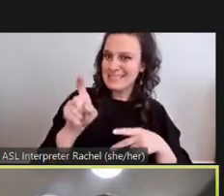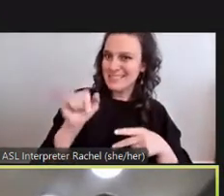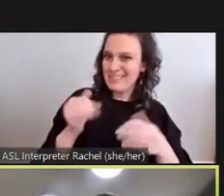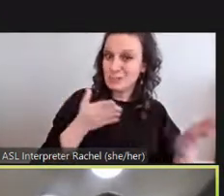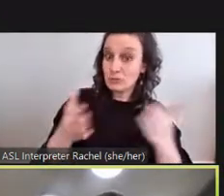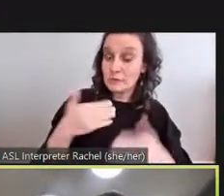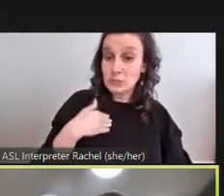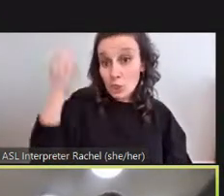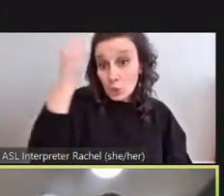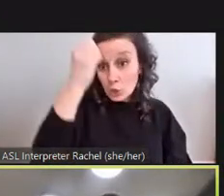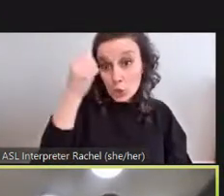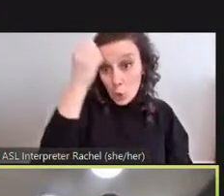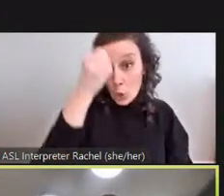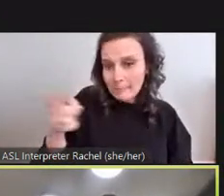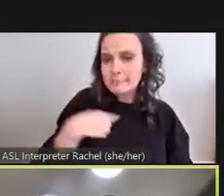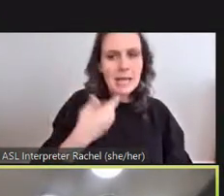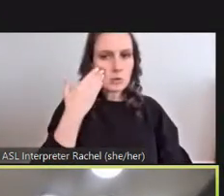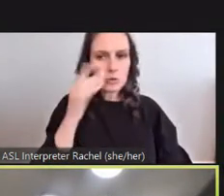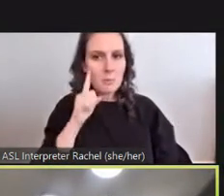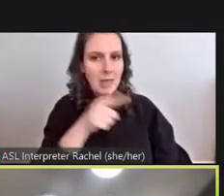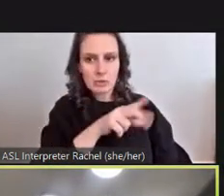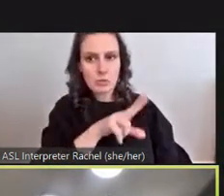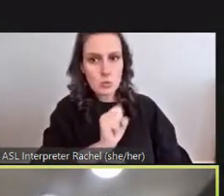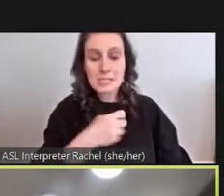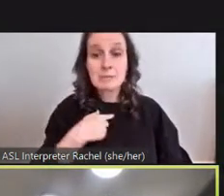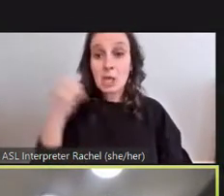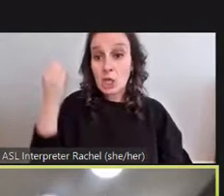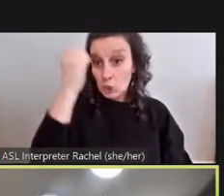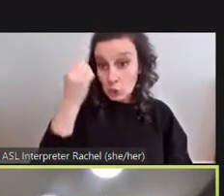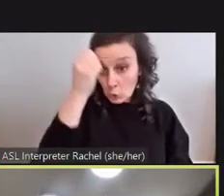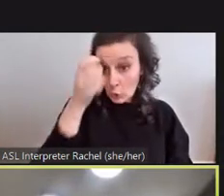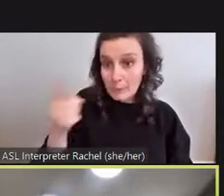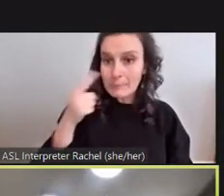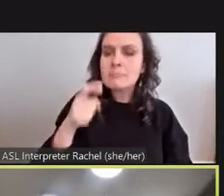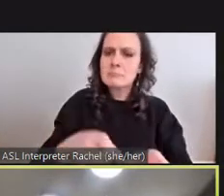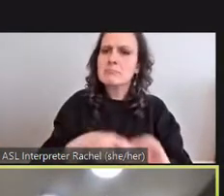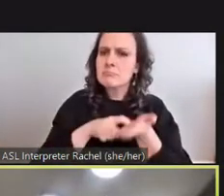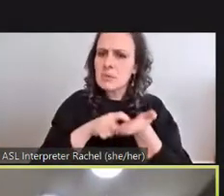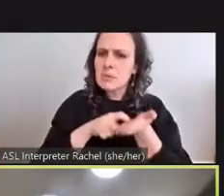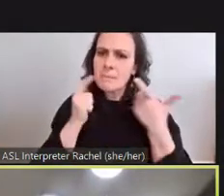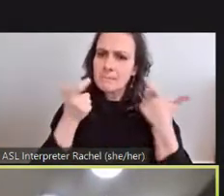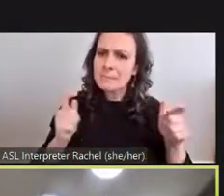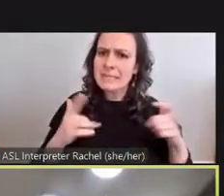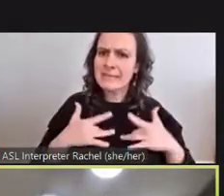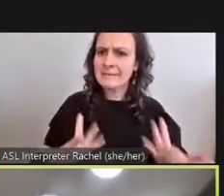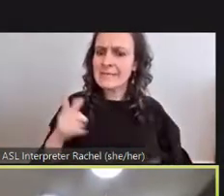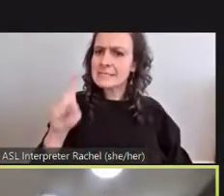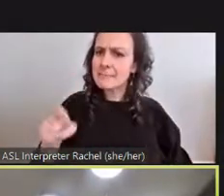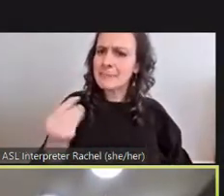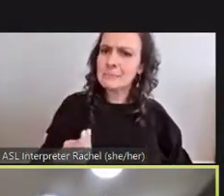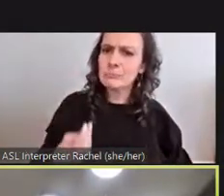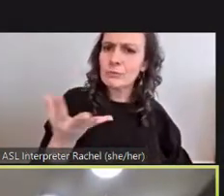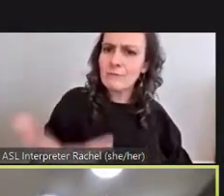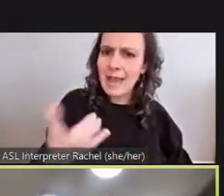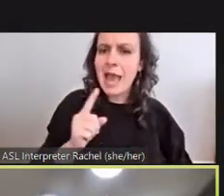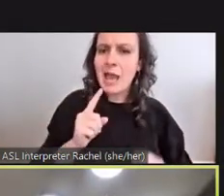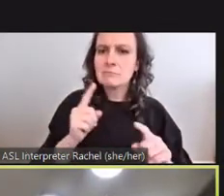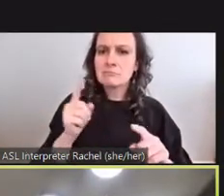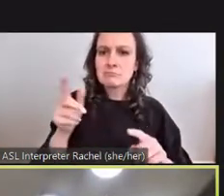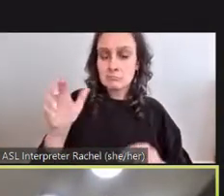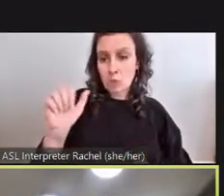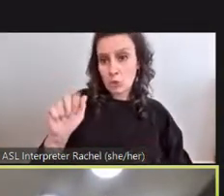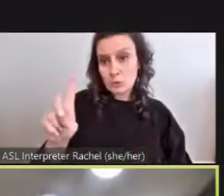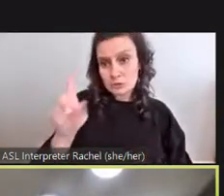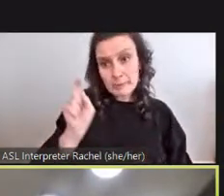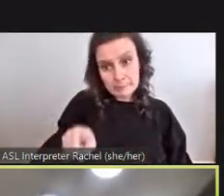not sure how it is in the States, but in Europe, it's often mandatory for big events to offer audio description.